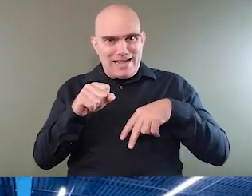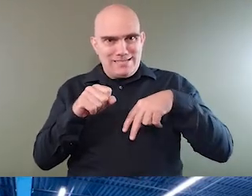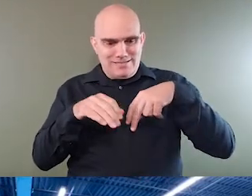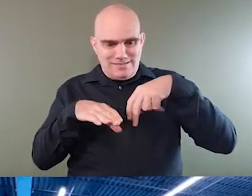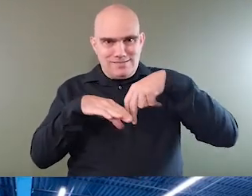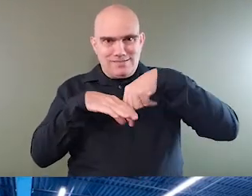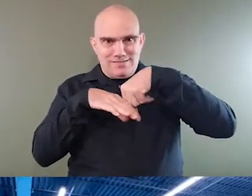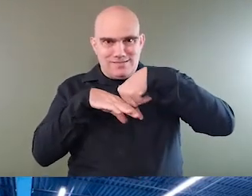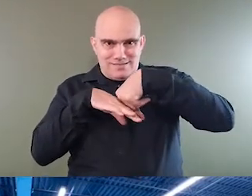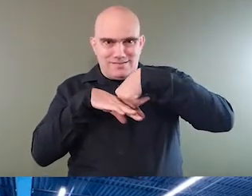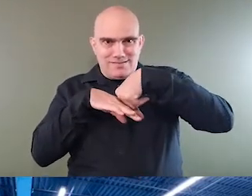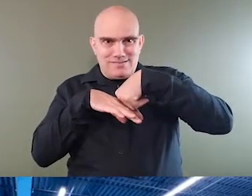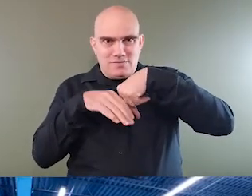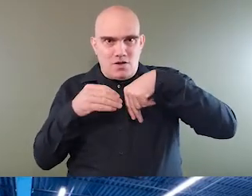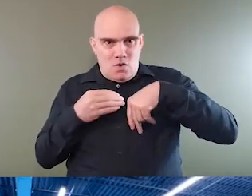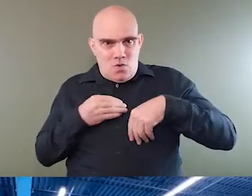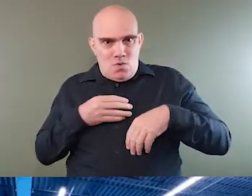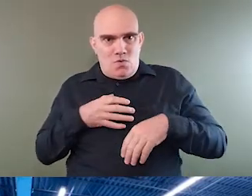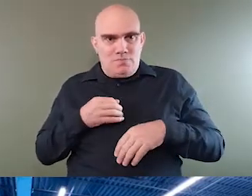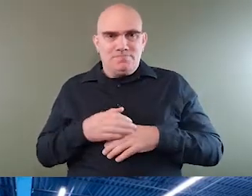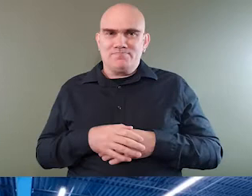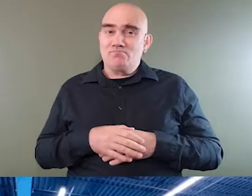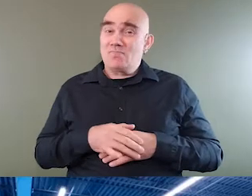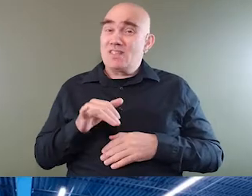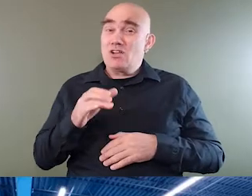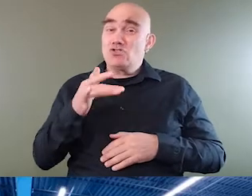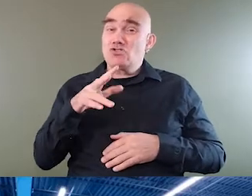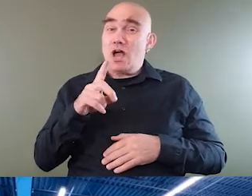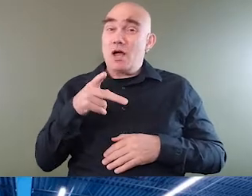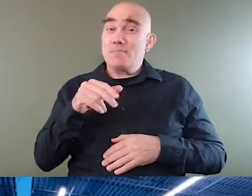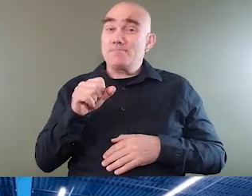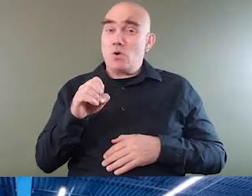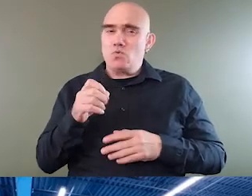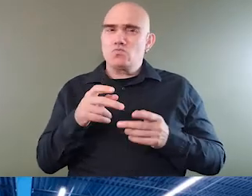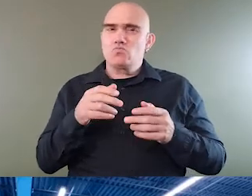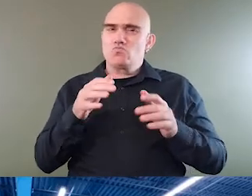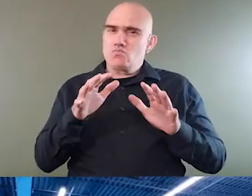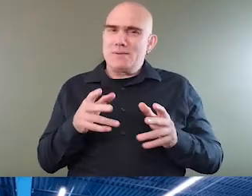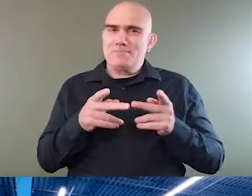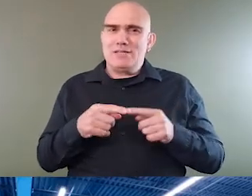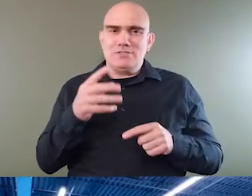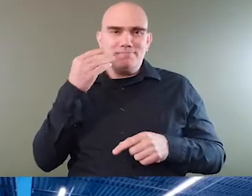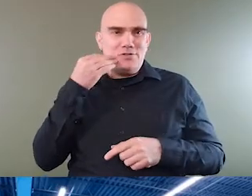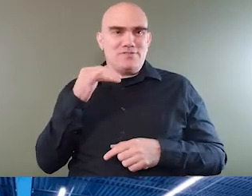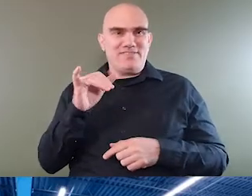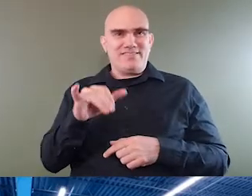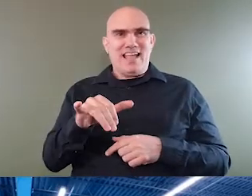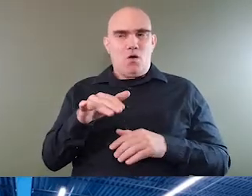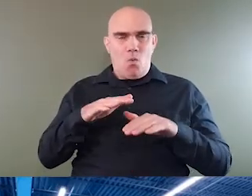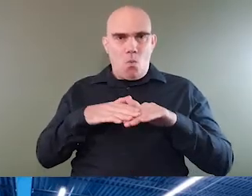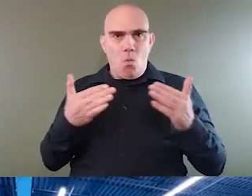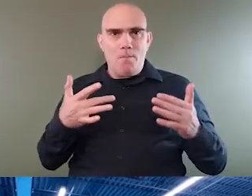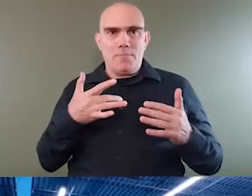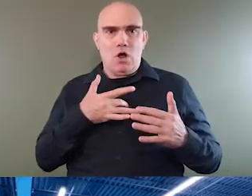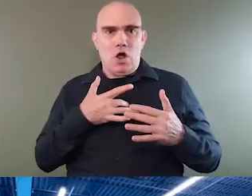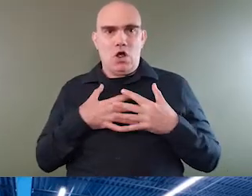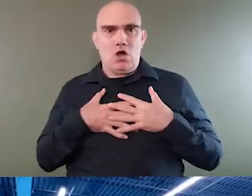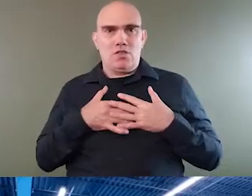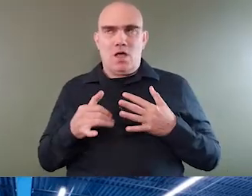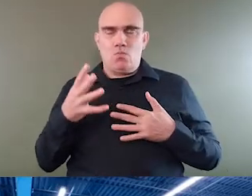legs? Child's pose is a great place to experience that open-heartedness,